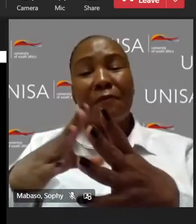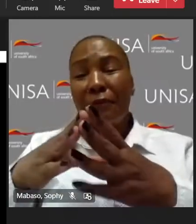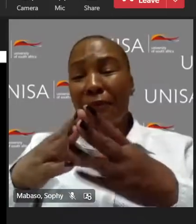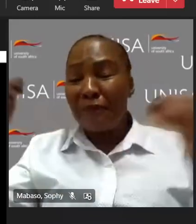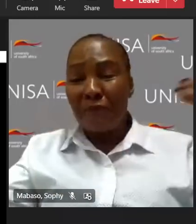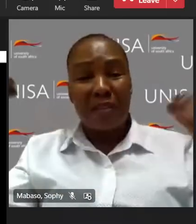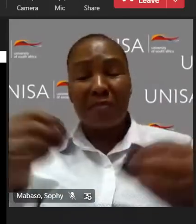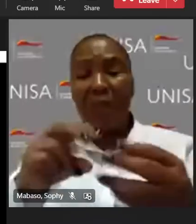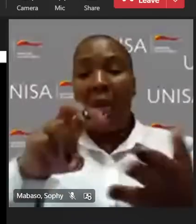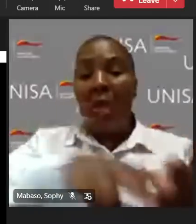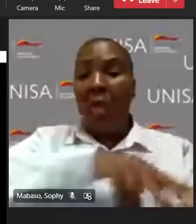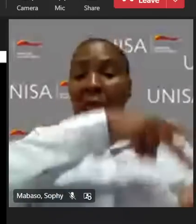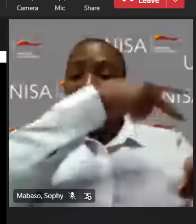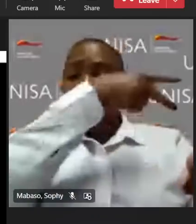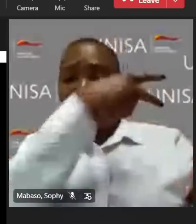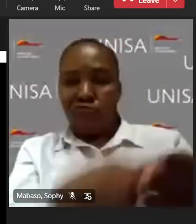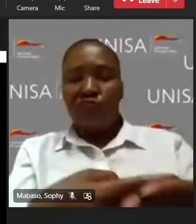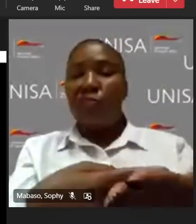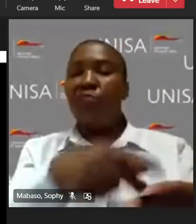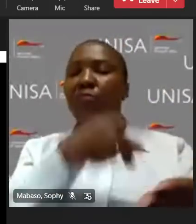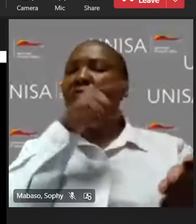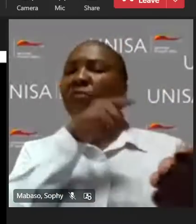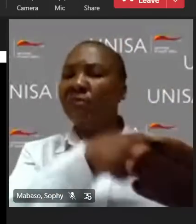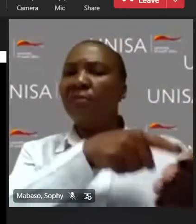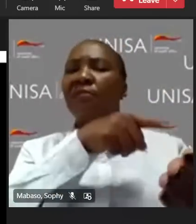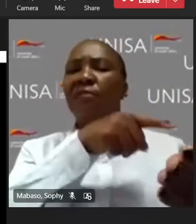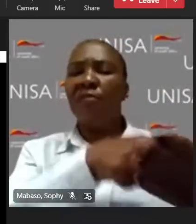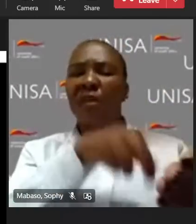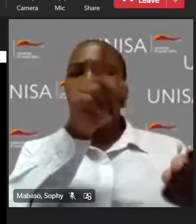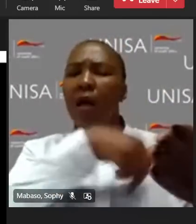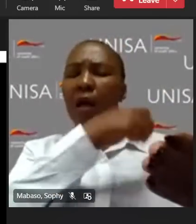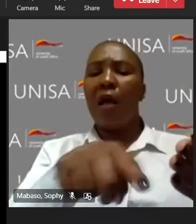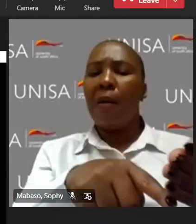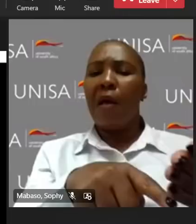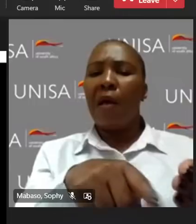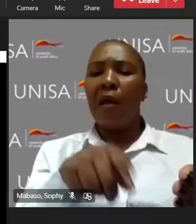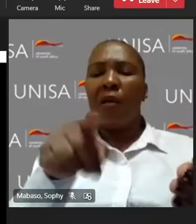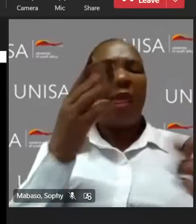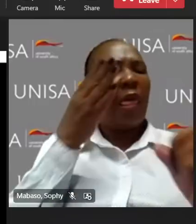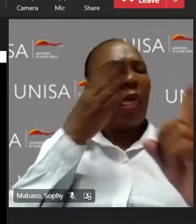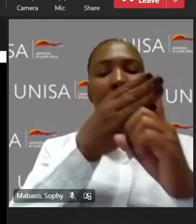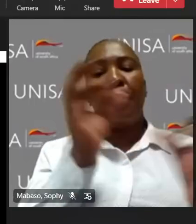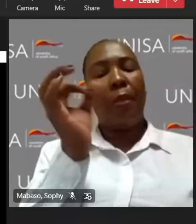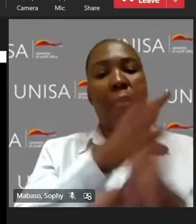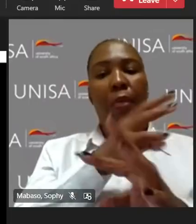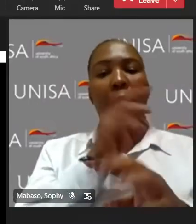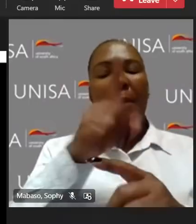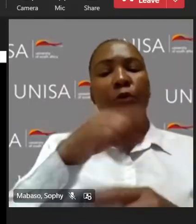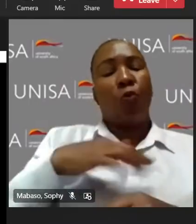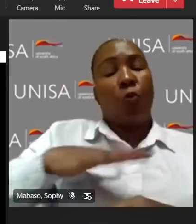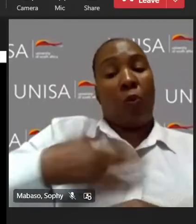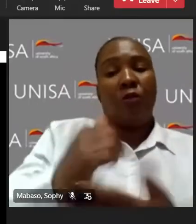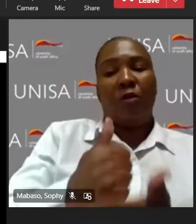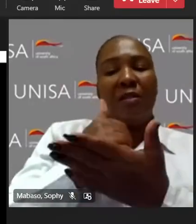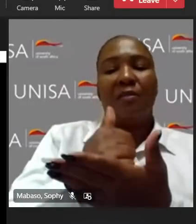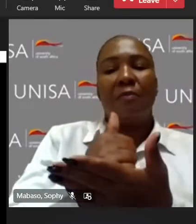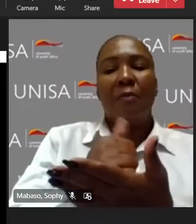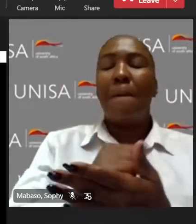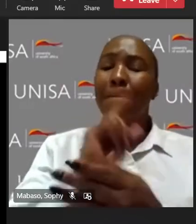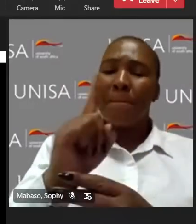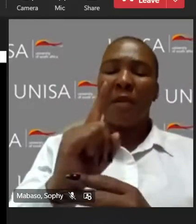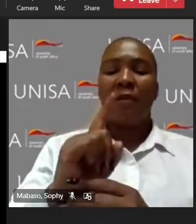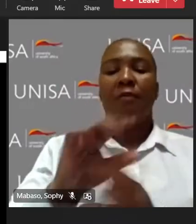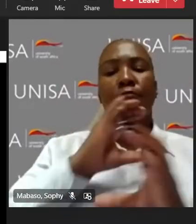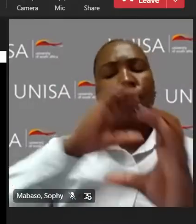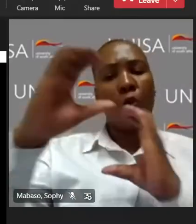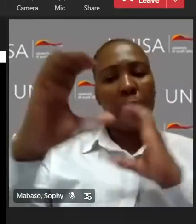up falling, of which that was not your intention, but yours was to assist. Please communicate.